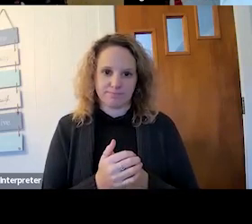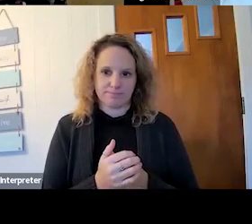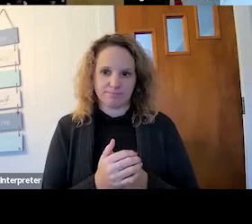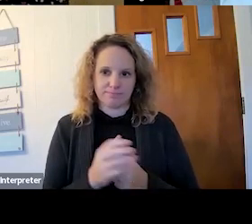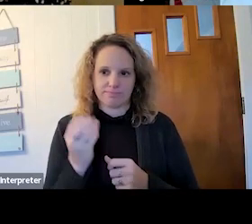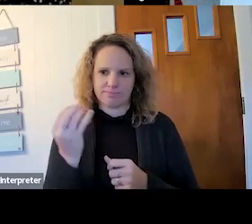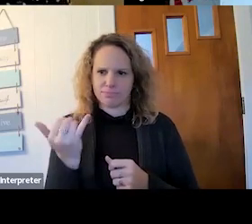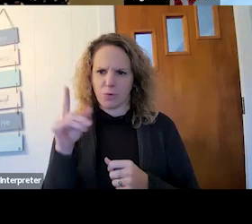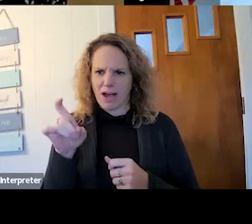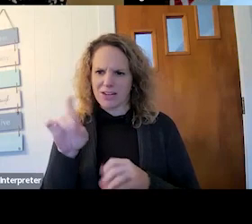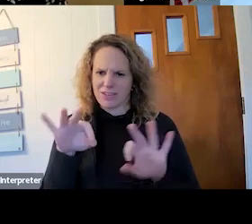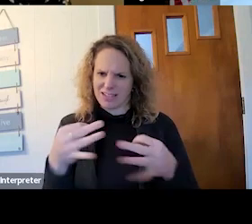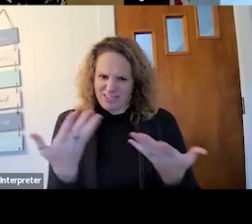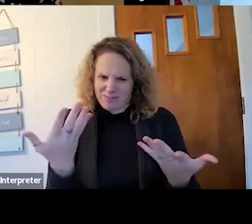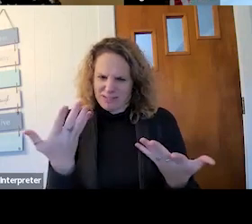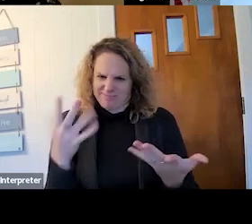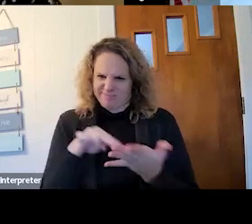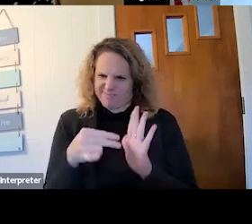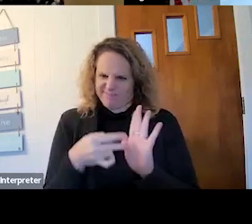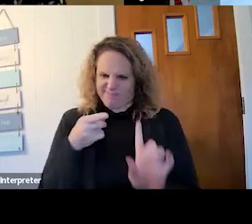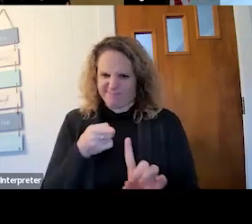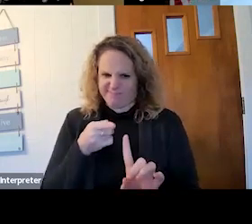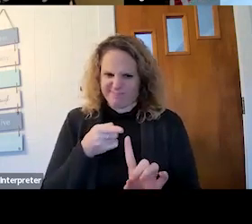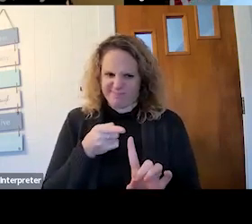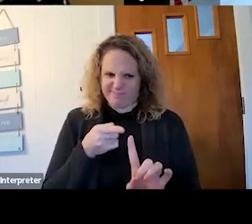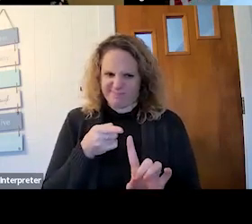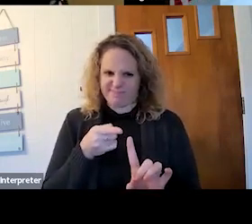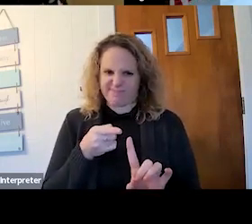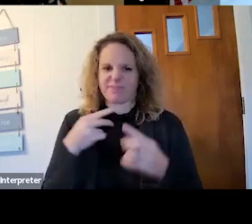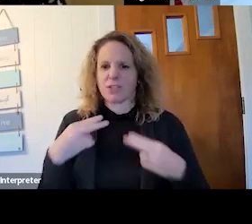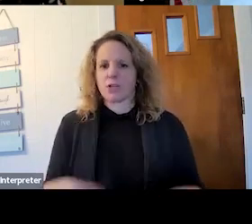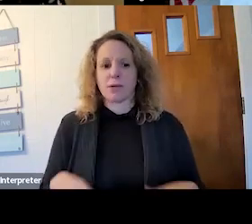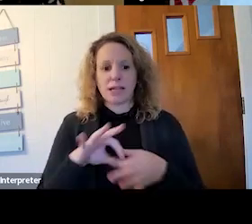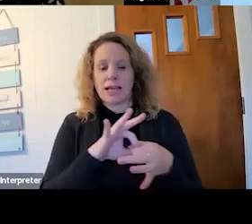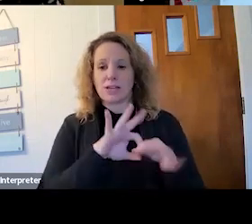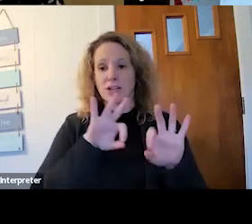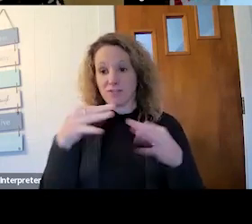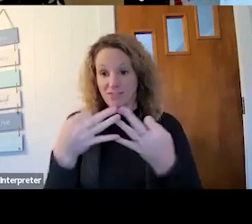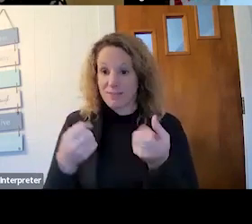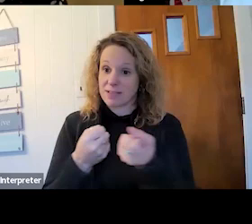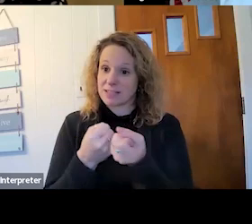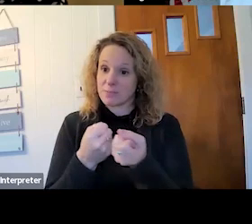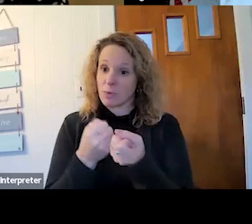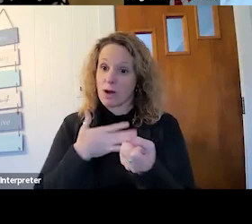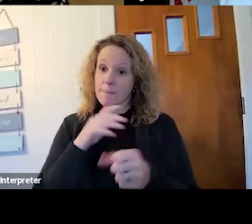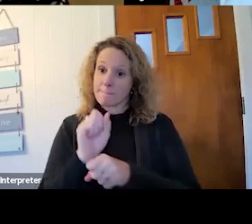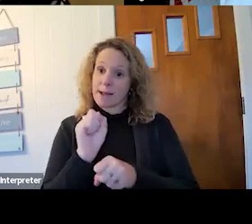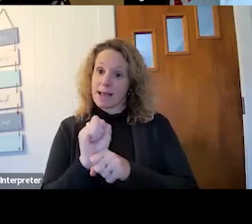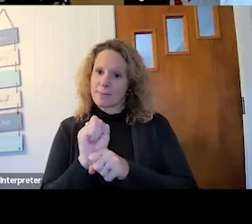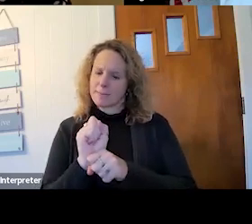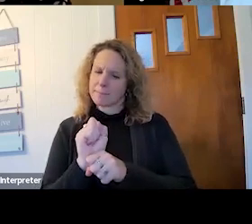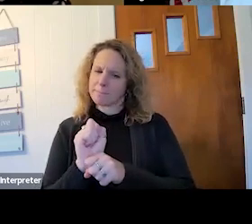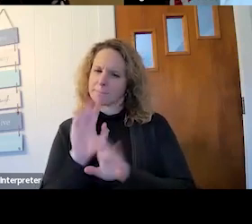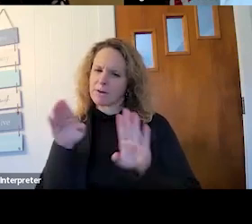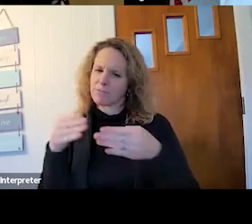So why do we need families? The importance of human connection and family support. So where my work really lives